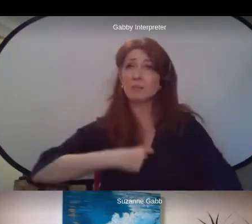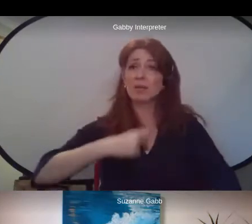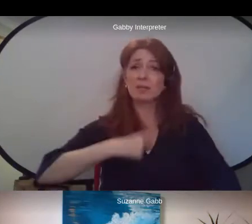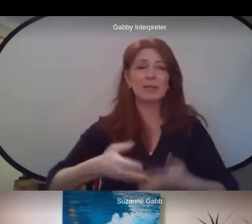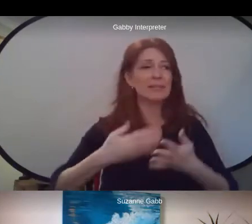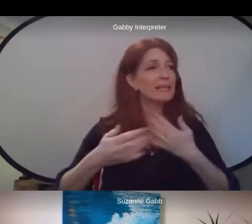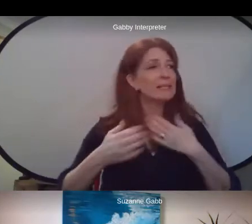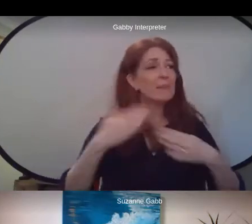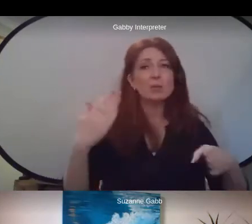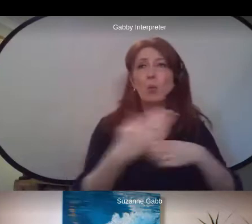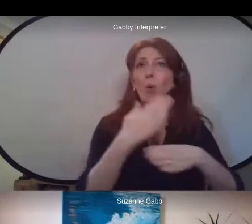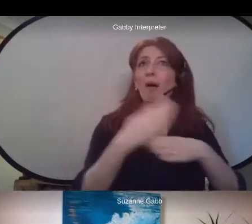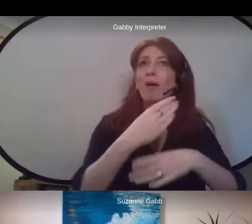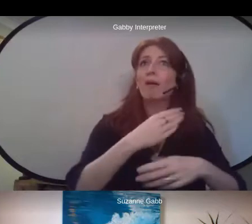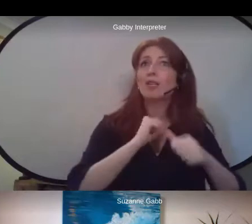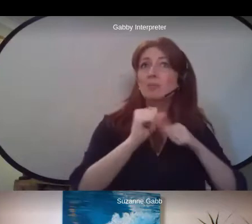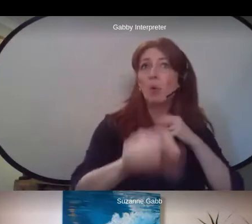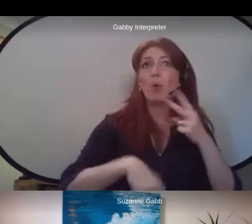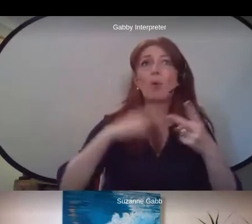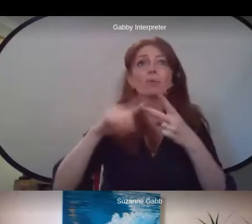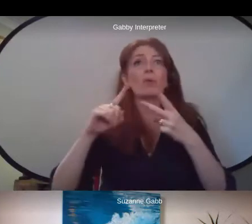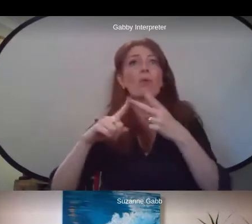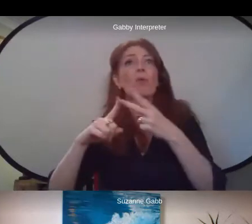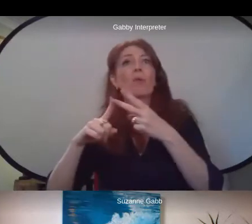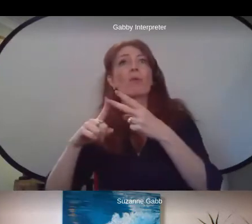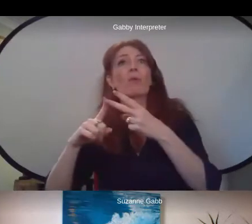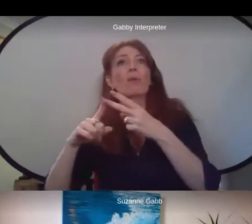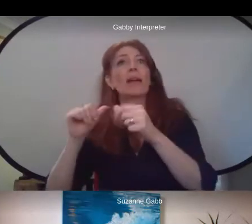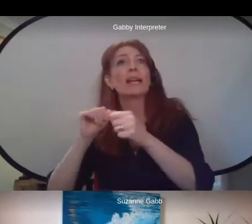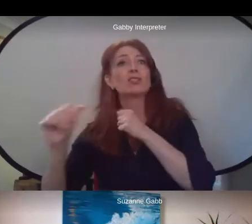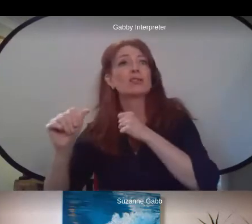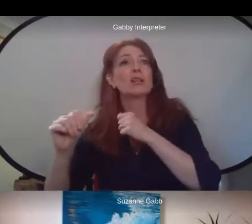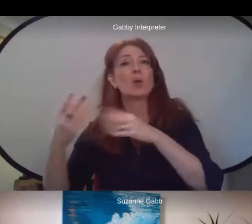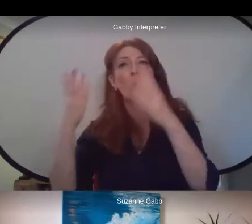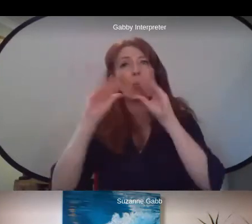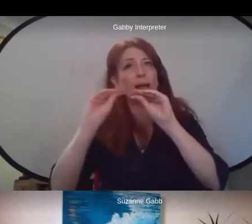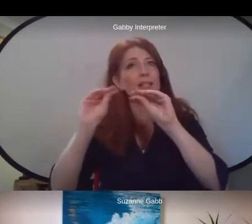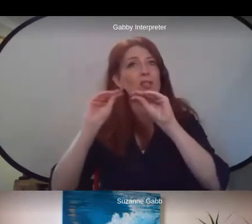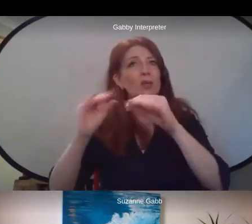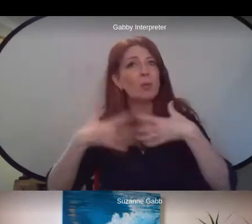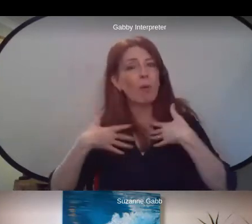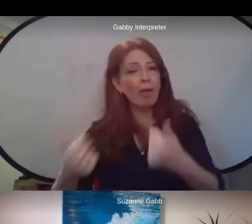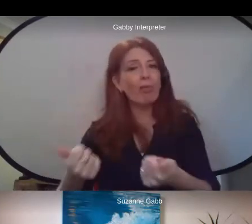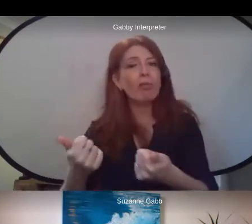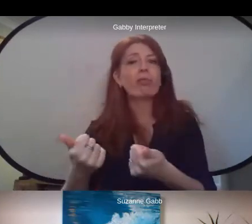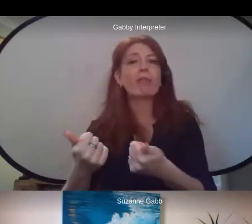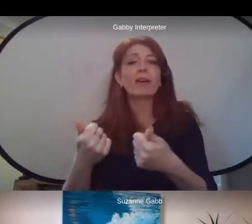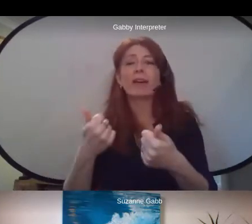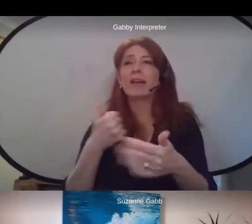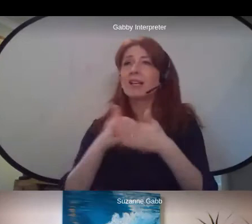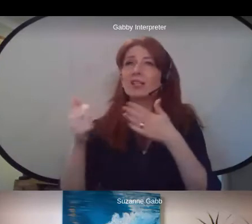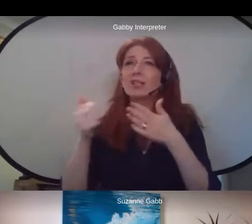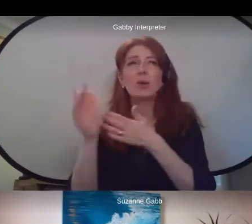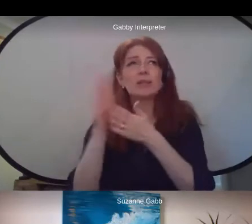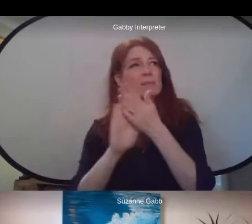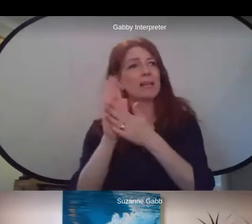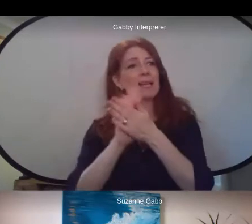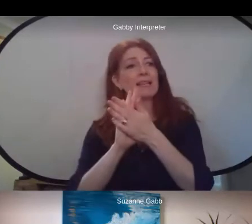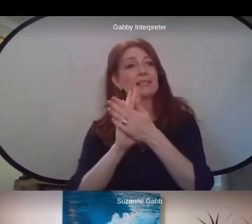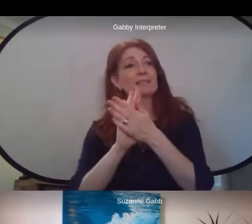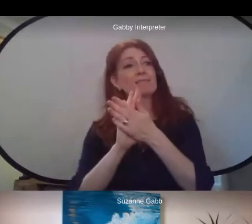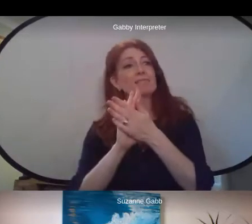or you're working it within industry or education or health and social care. It's almost like allowing people to decide in